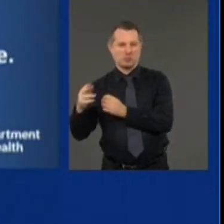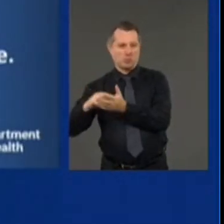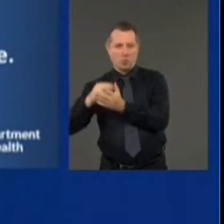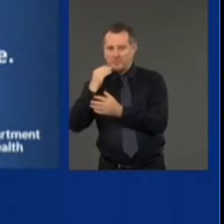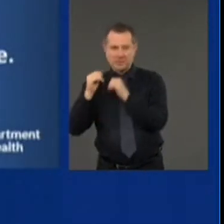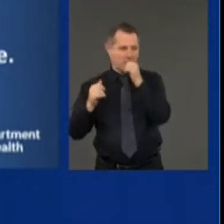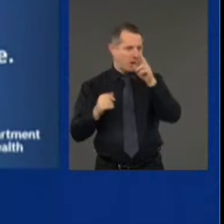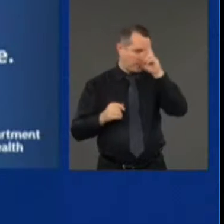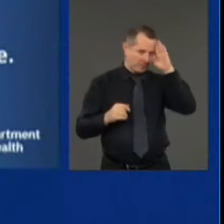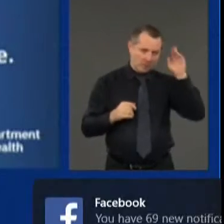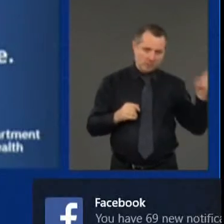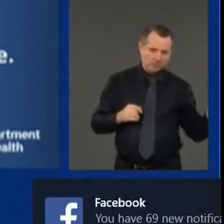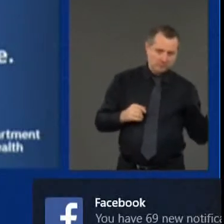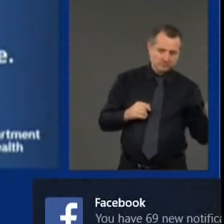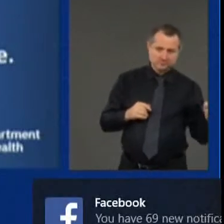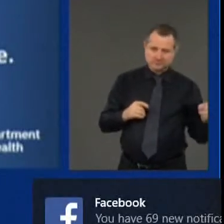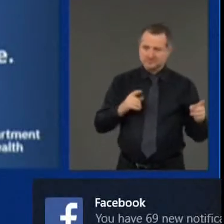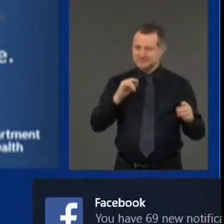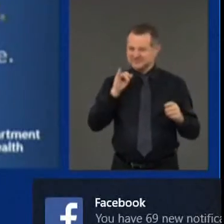sad, but it is true.